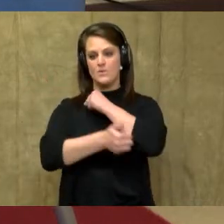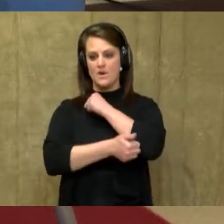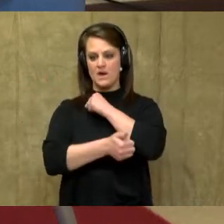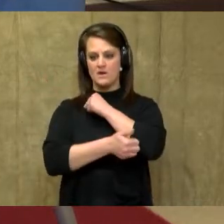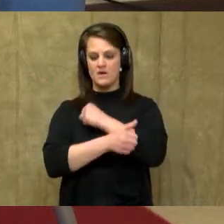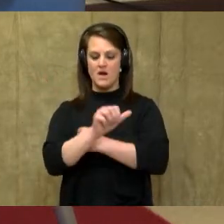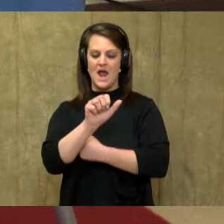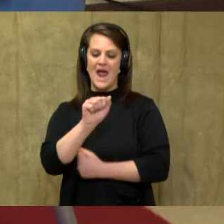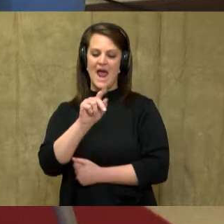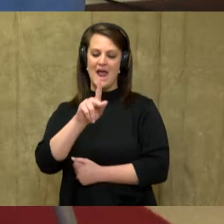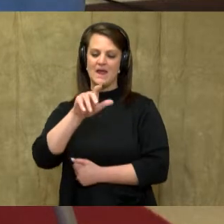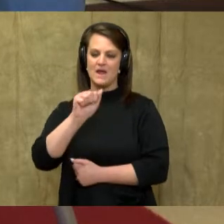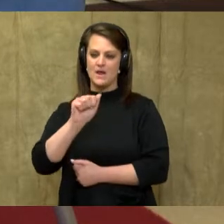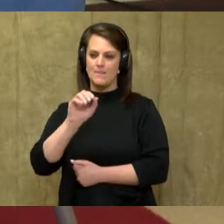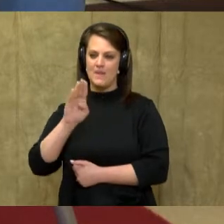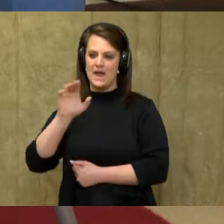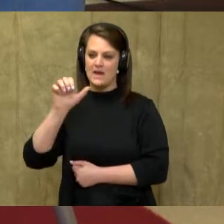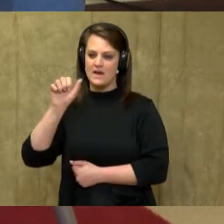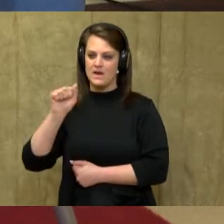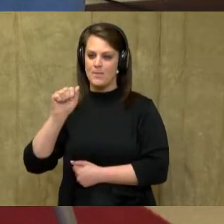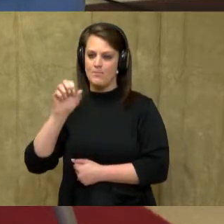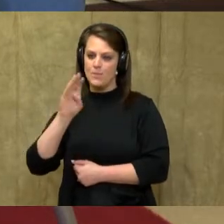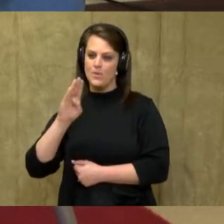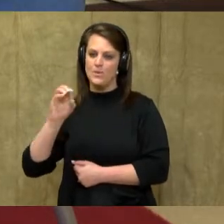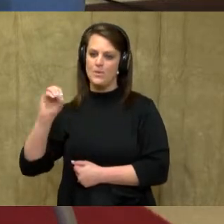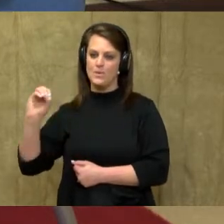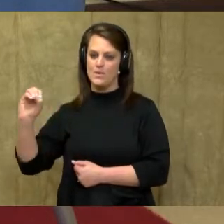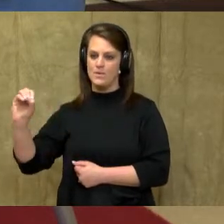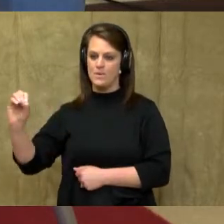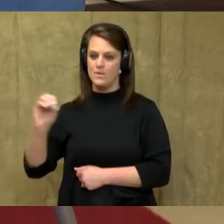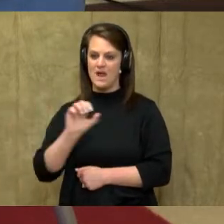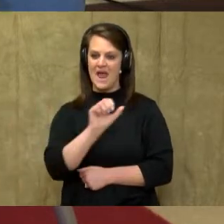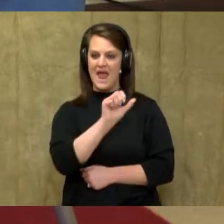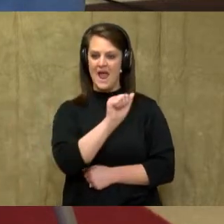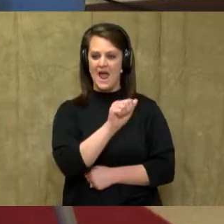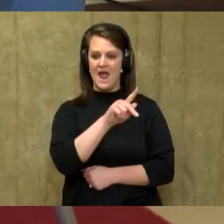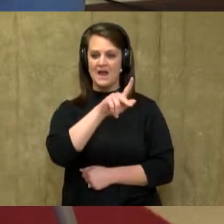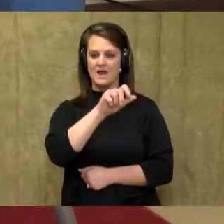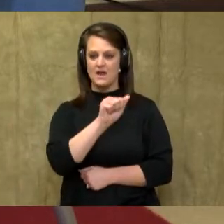soda cracker. Acca-Bacca, boo.